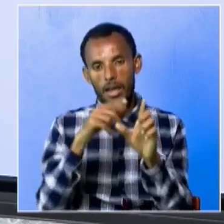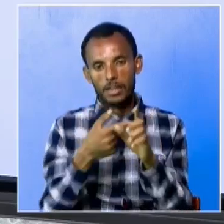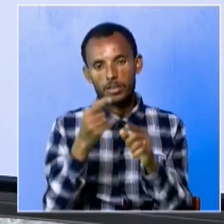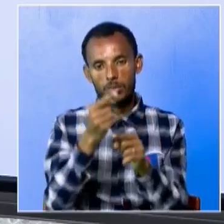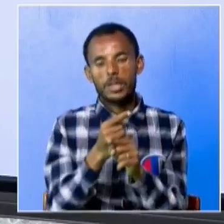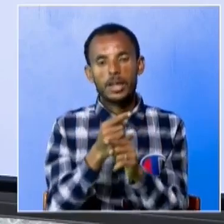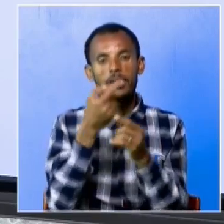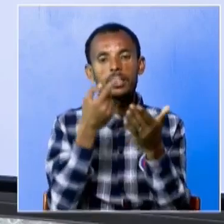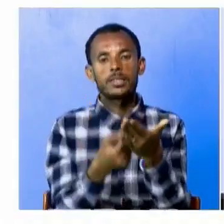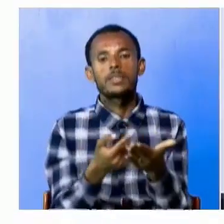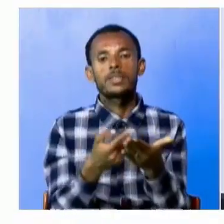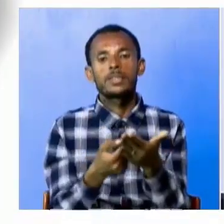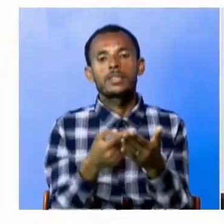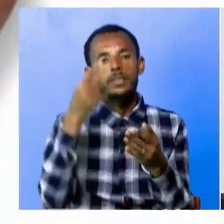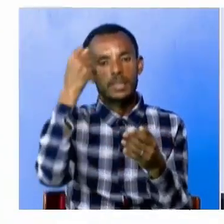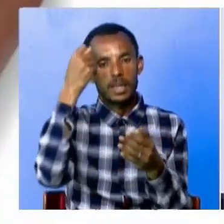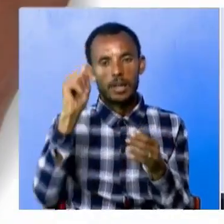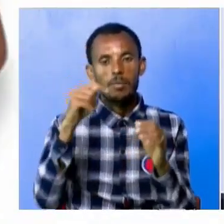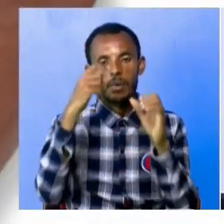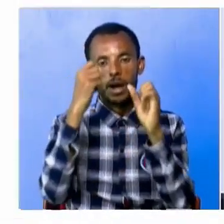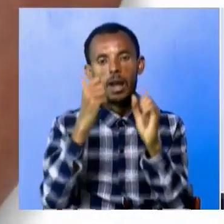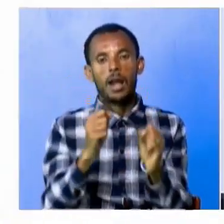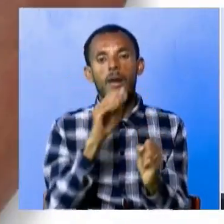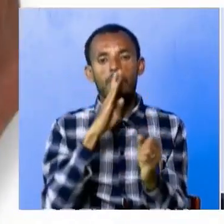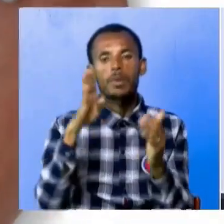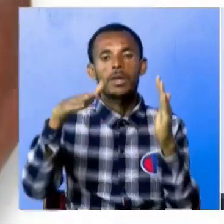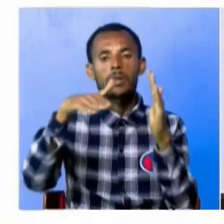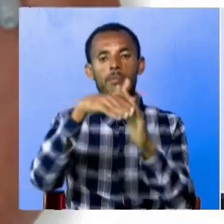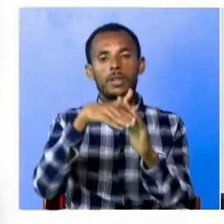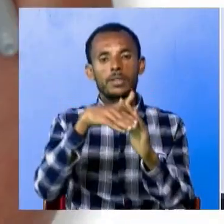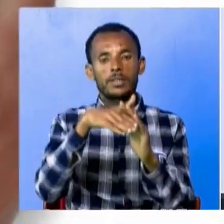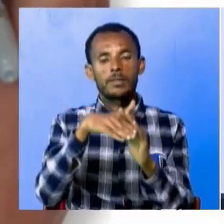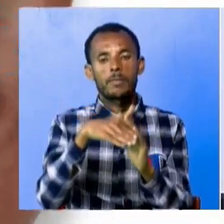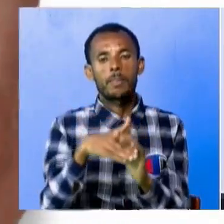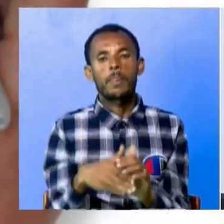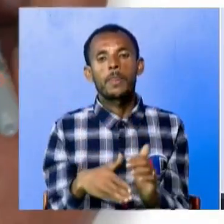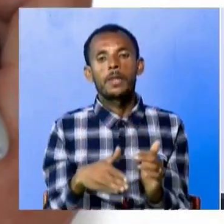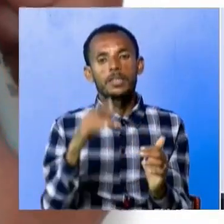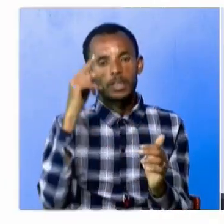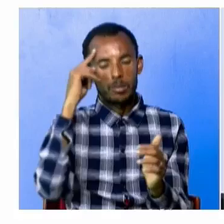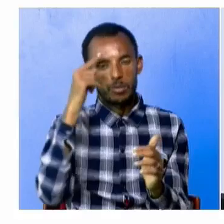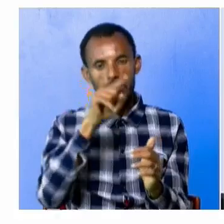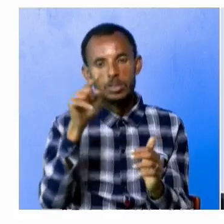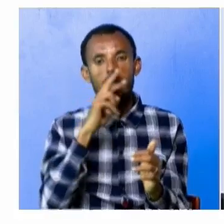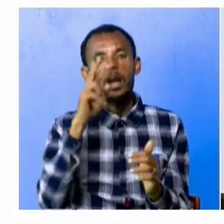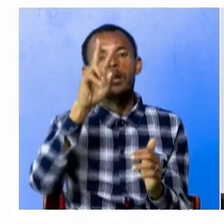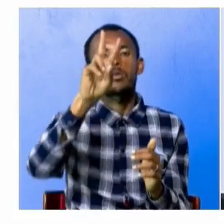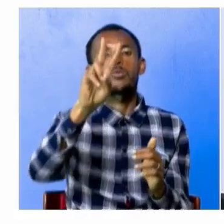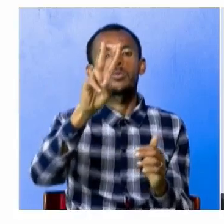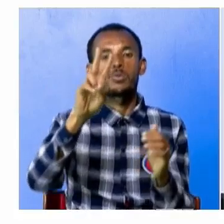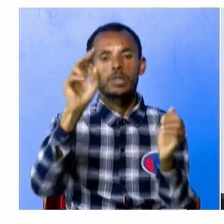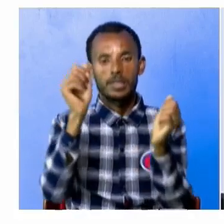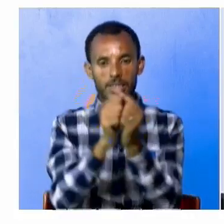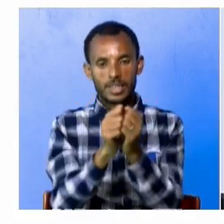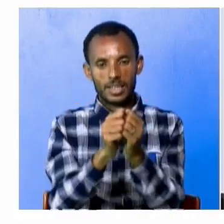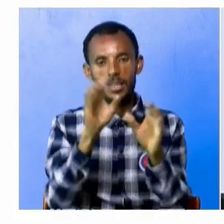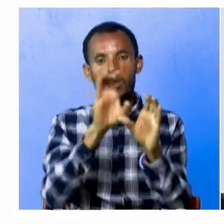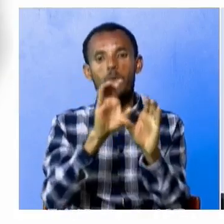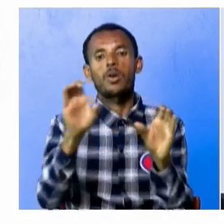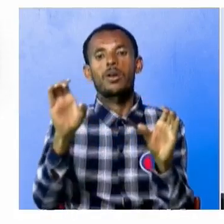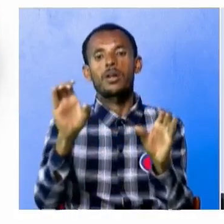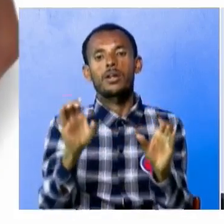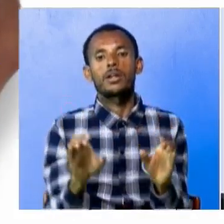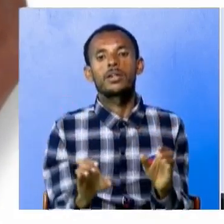geometrically, this theorem can be represented this way. Suppose there are two intersecting chords which